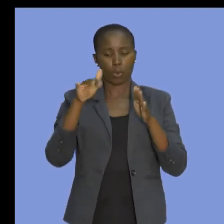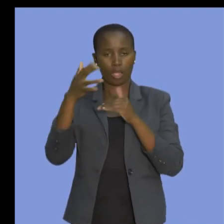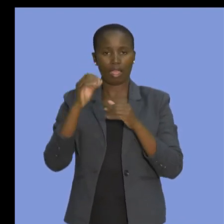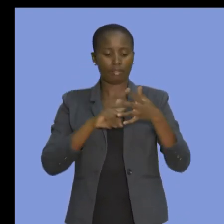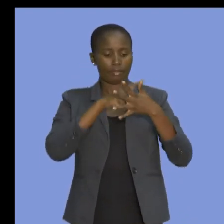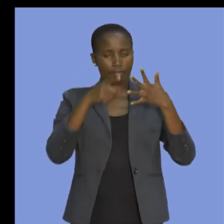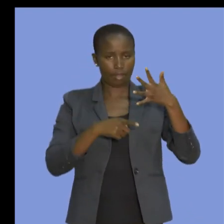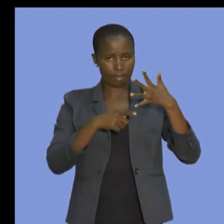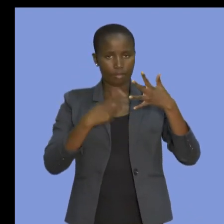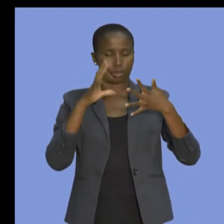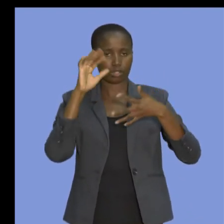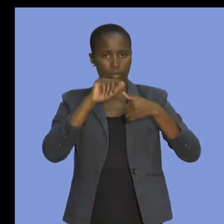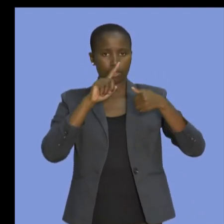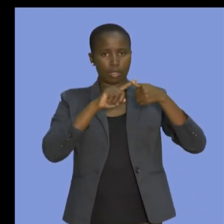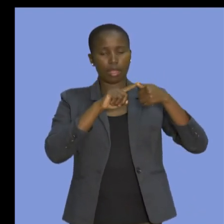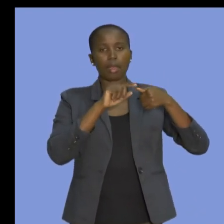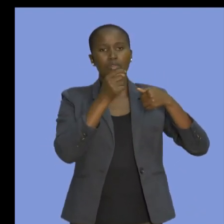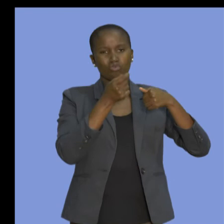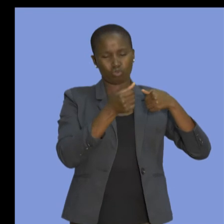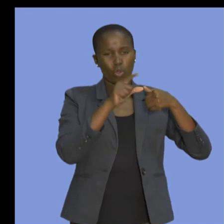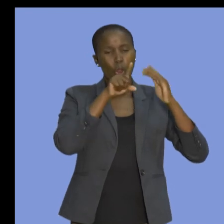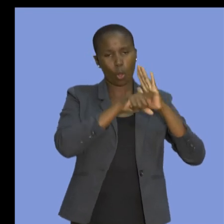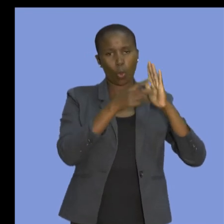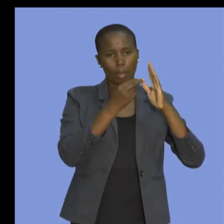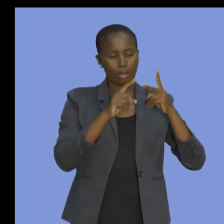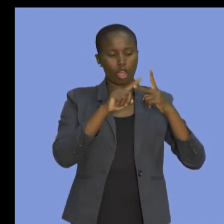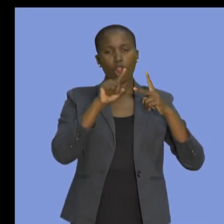5-number summary, the minimum value, lower